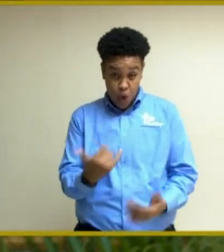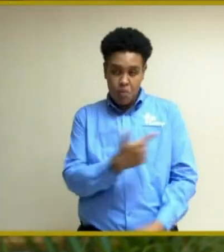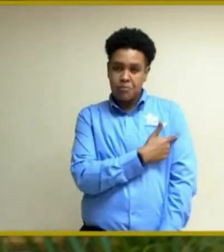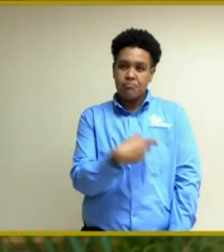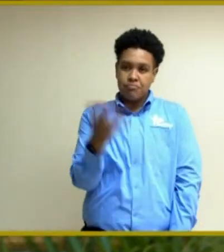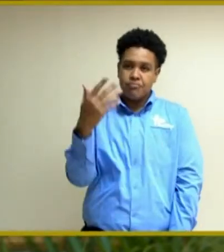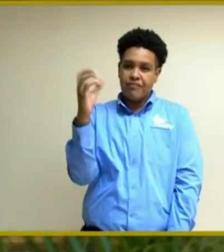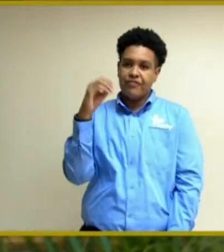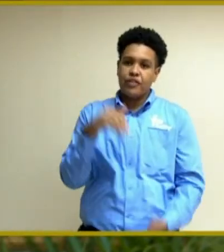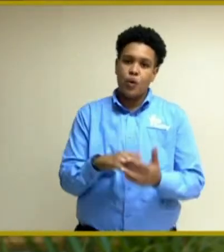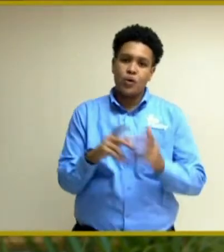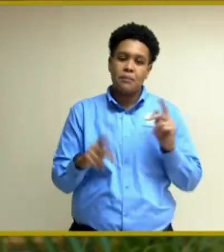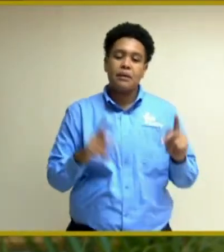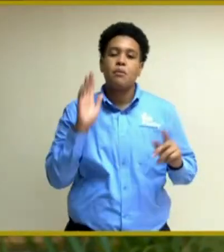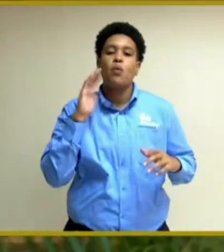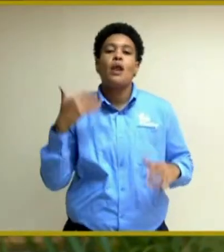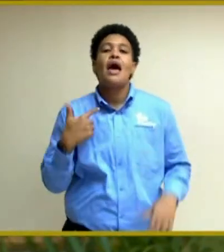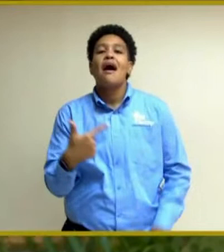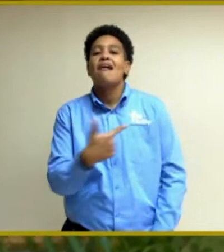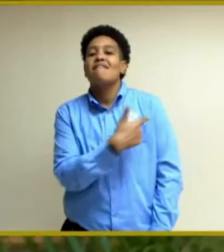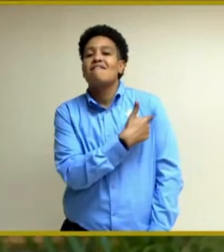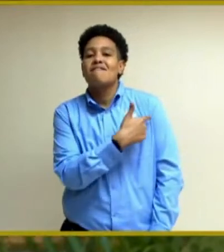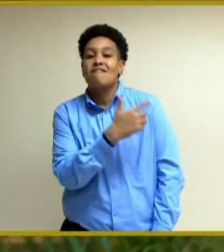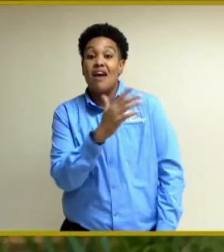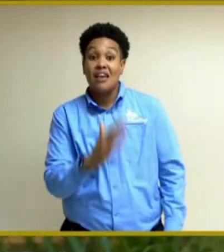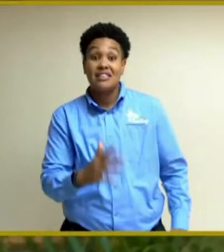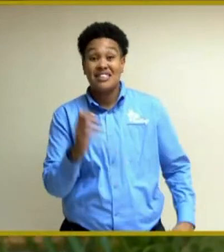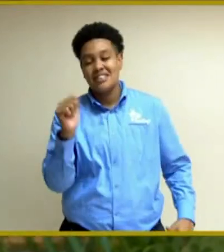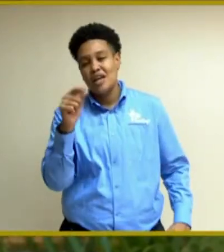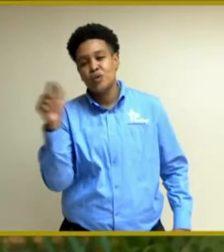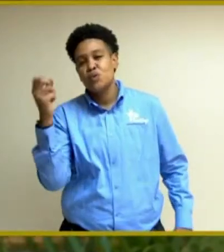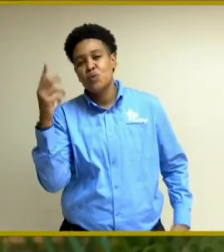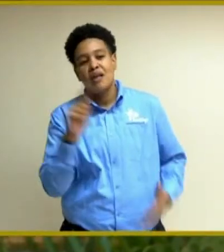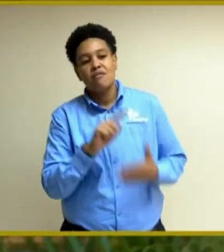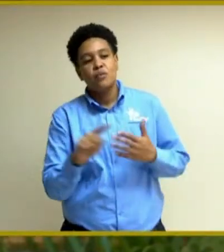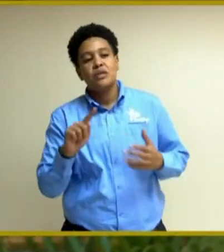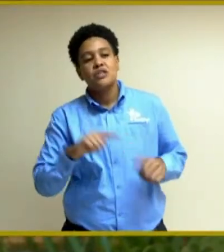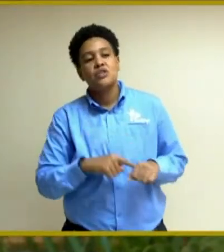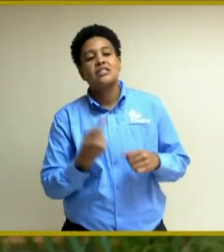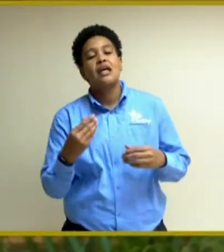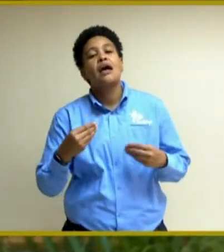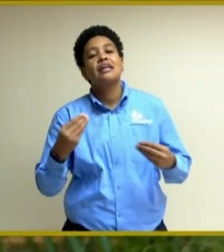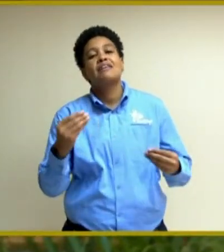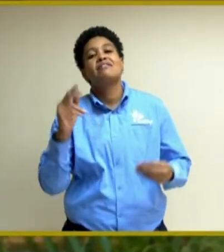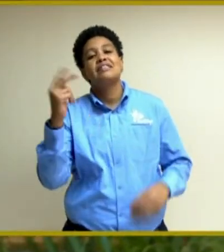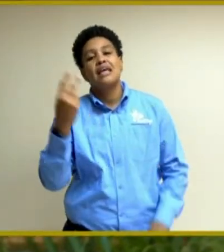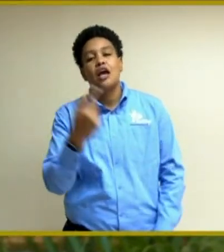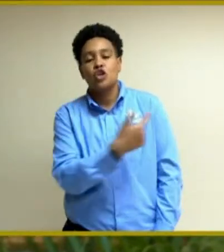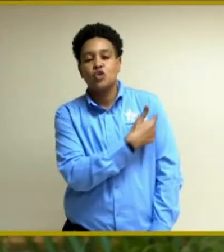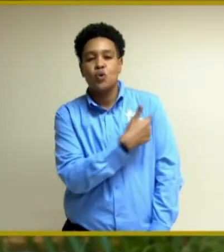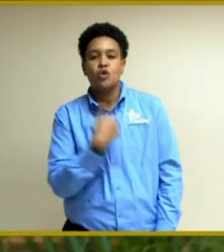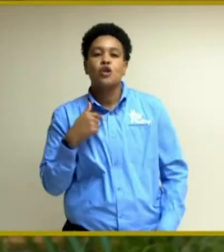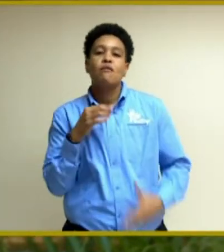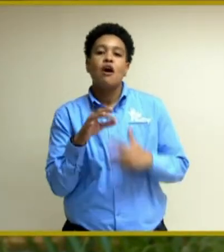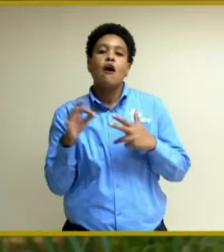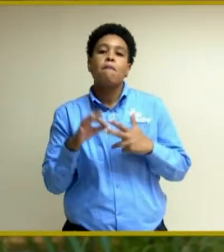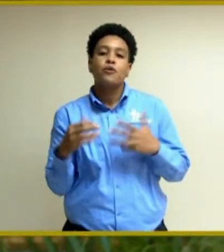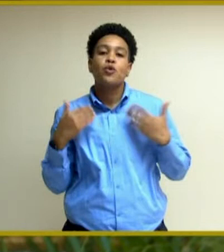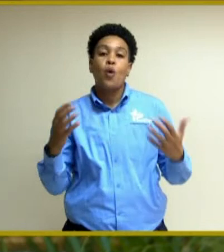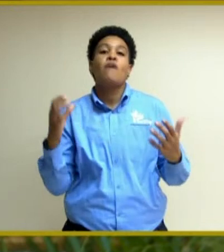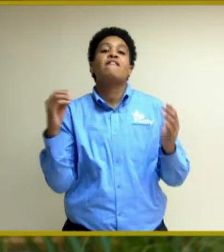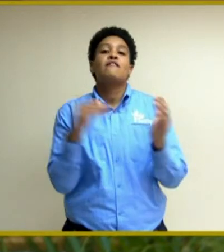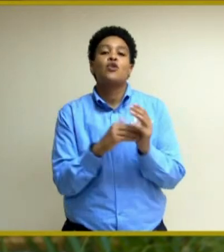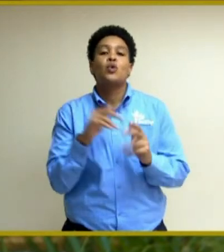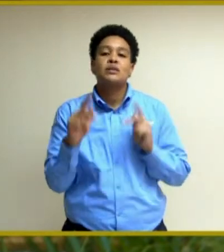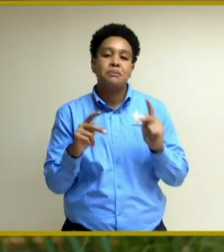have vaccines at the end of 10 to 12 weeks to begin administering the second dose. So we have opted to go with the